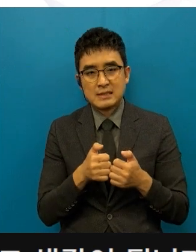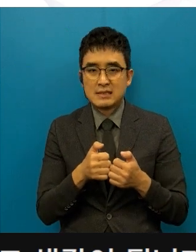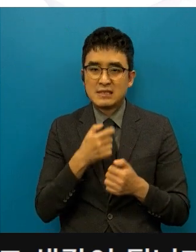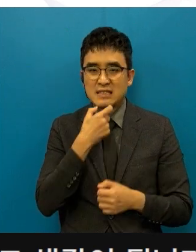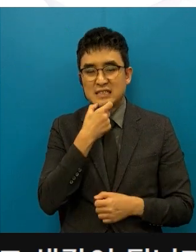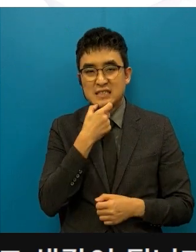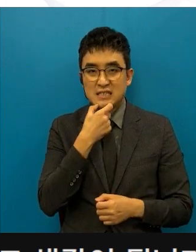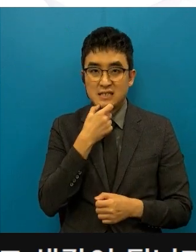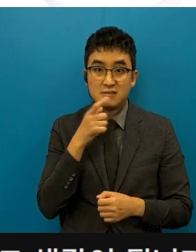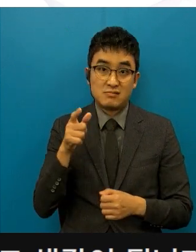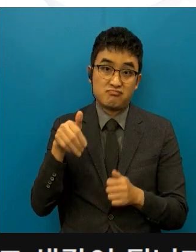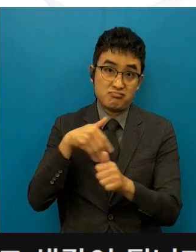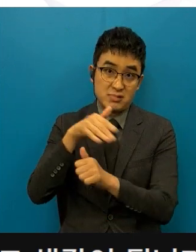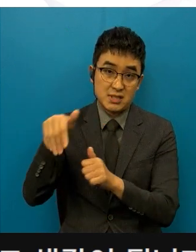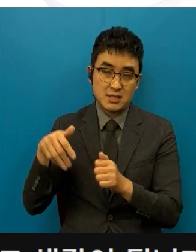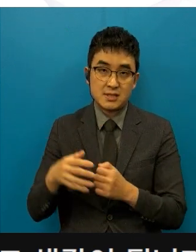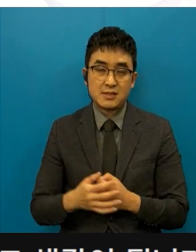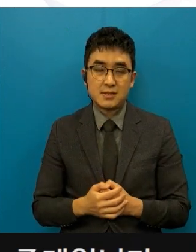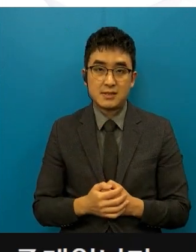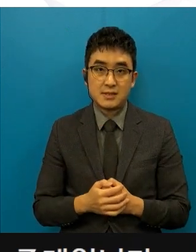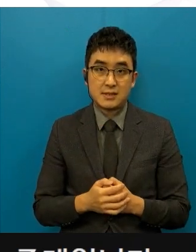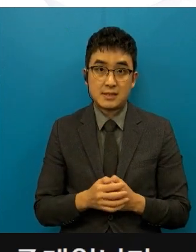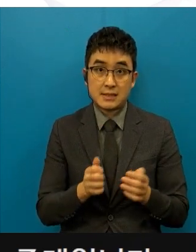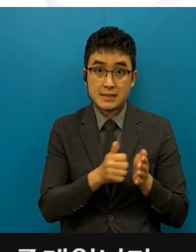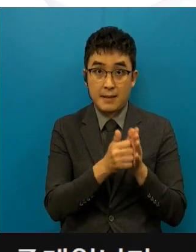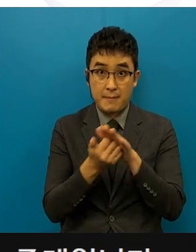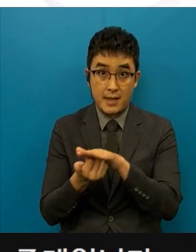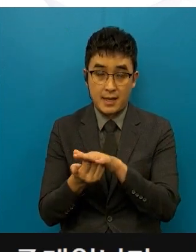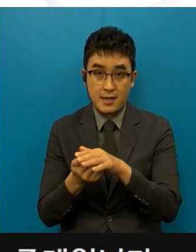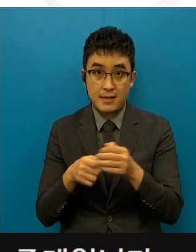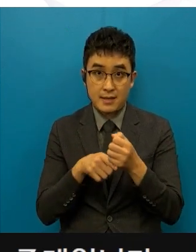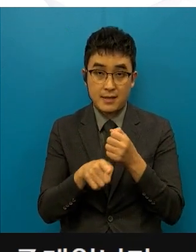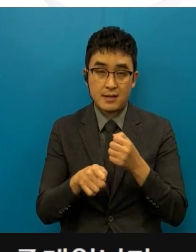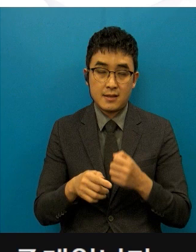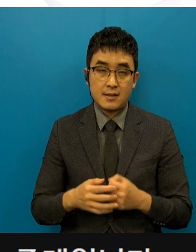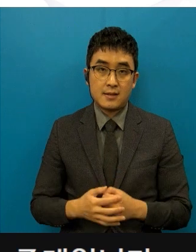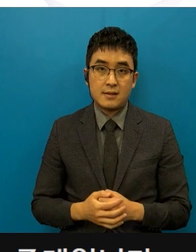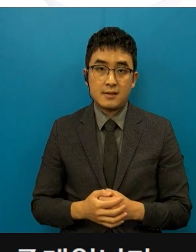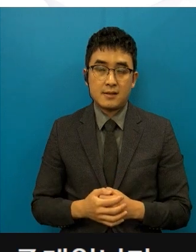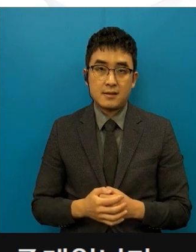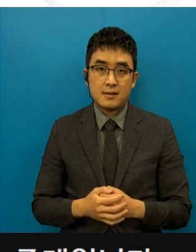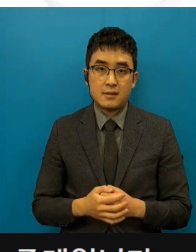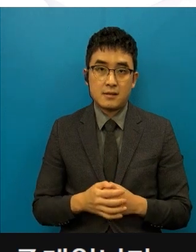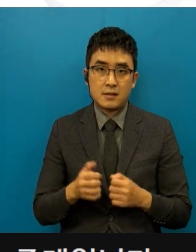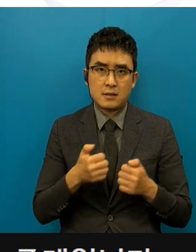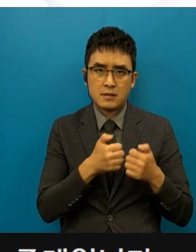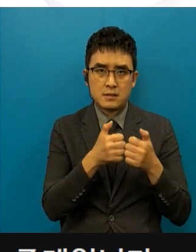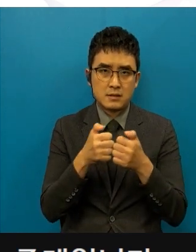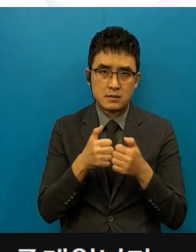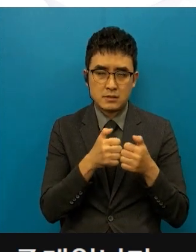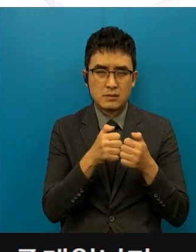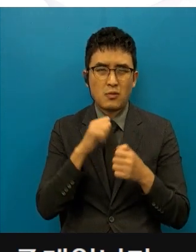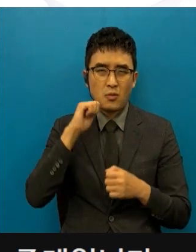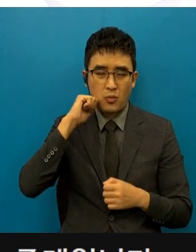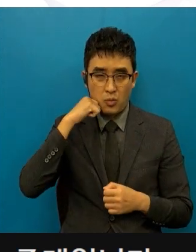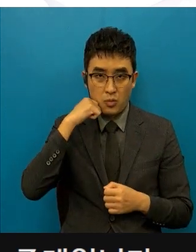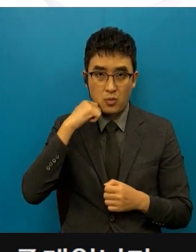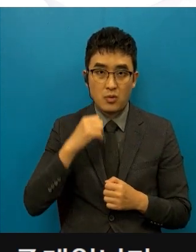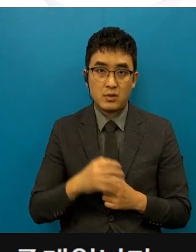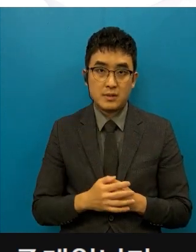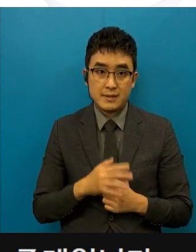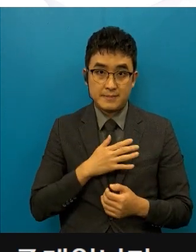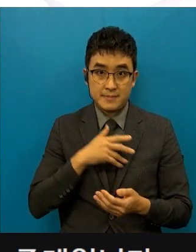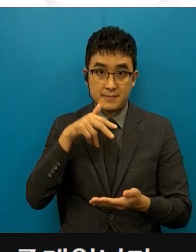taboo. It goes against the sanctity of life. And while we're a secular country, we still